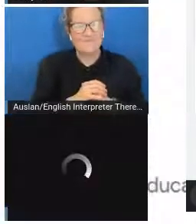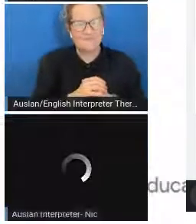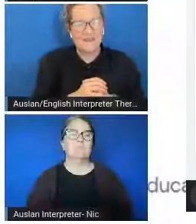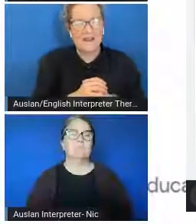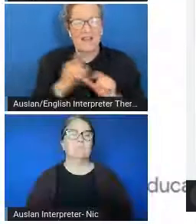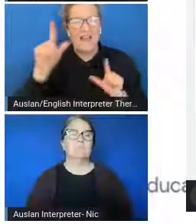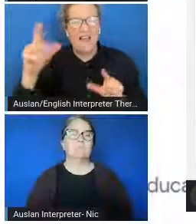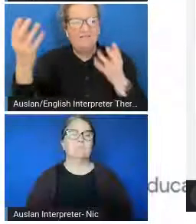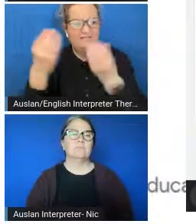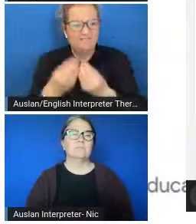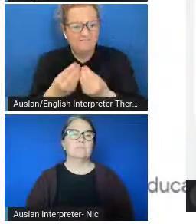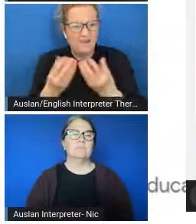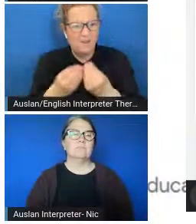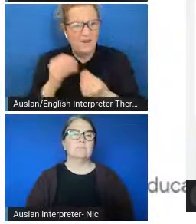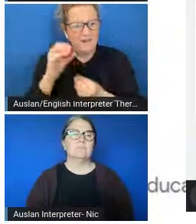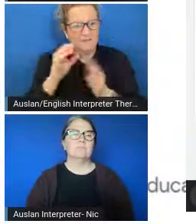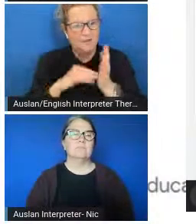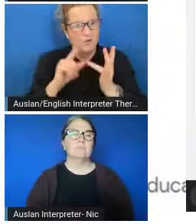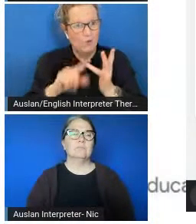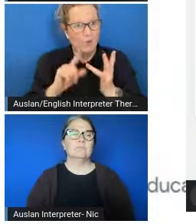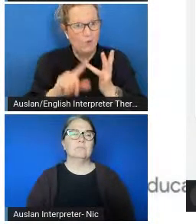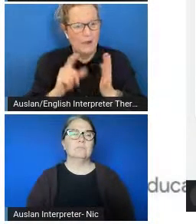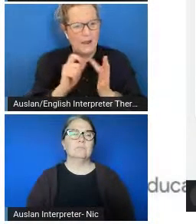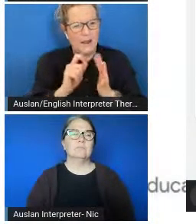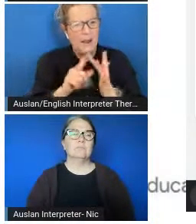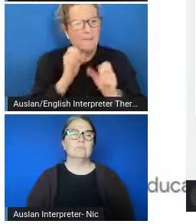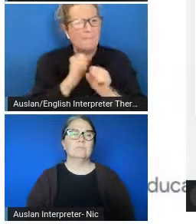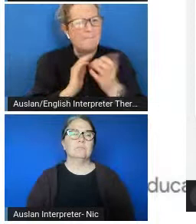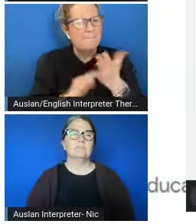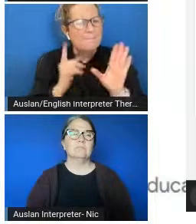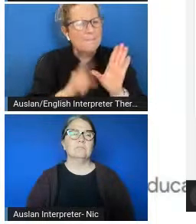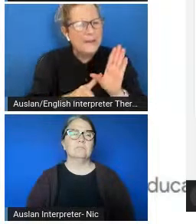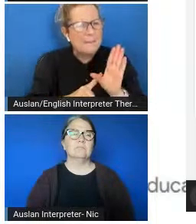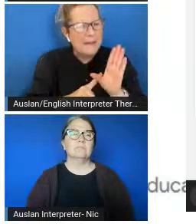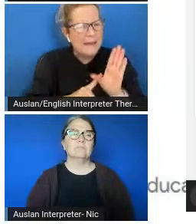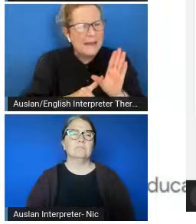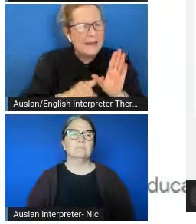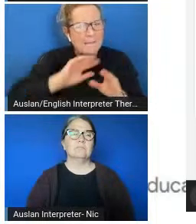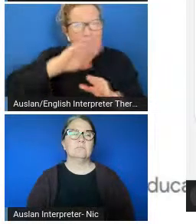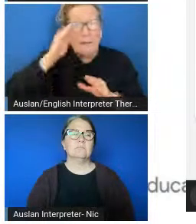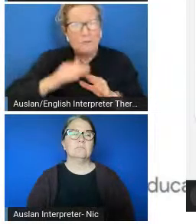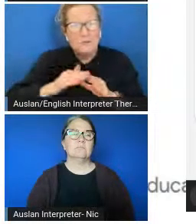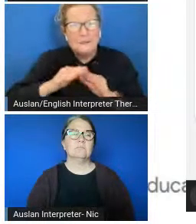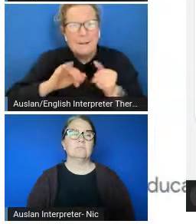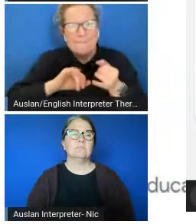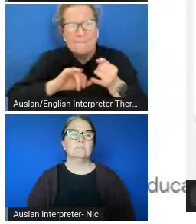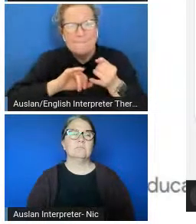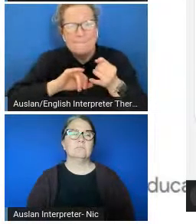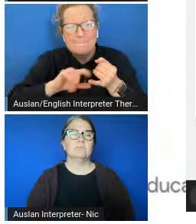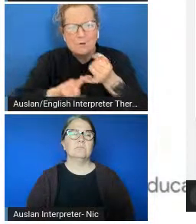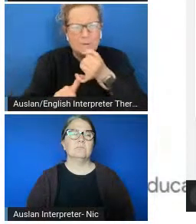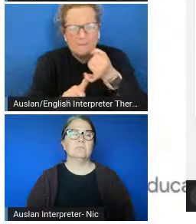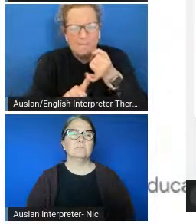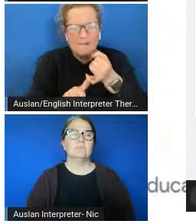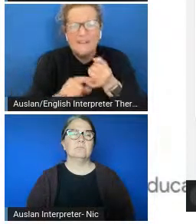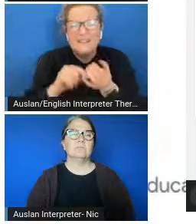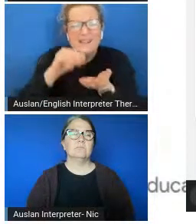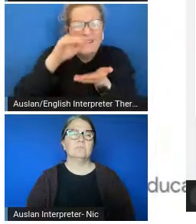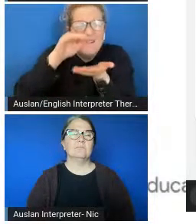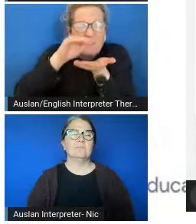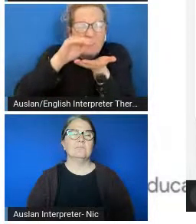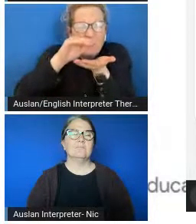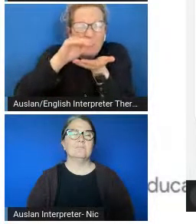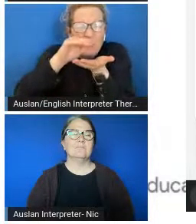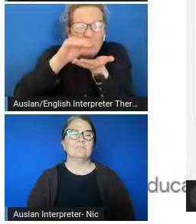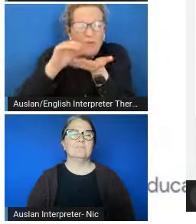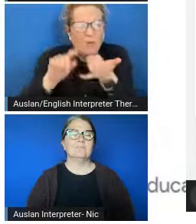done with the pygmy mountain possum. Is that the right term? Mountain pygmy possum. Very small possum. And they've